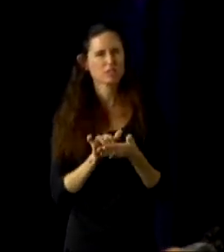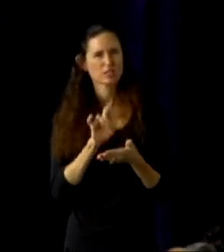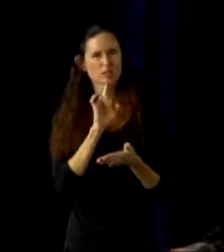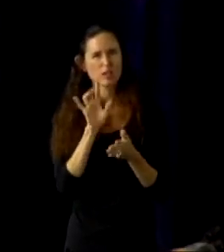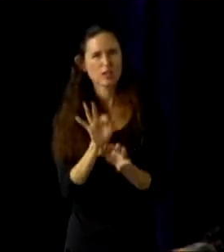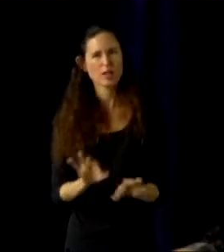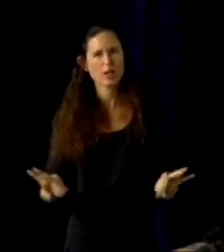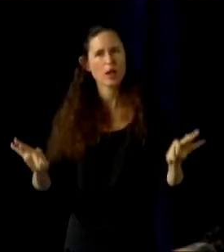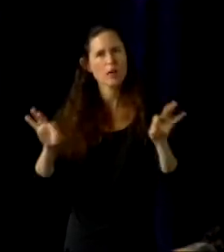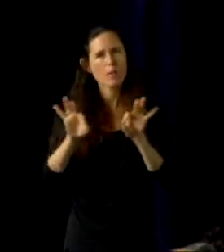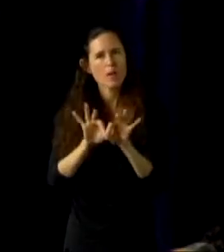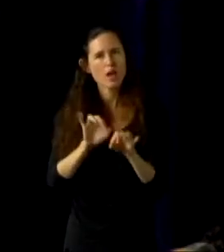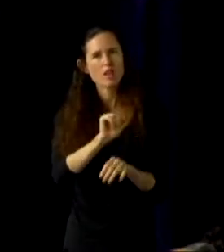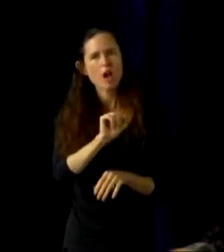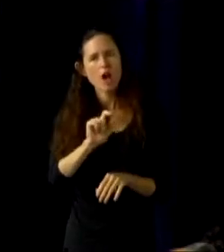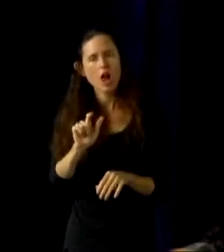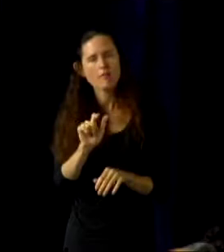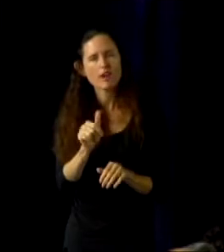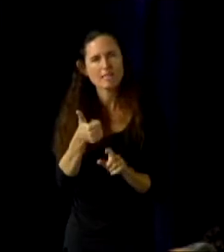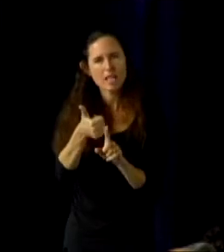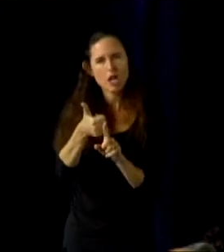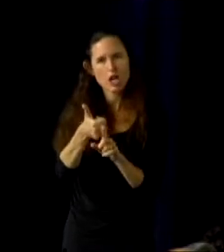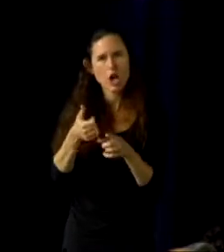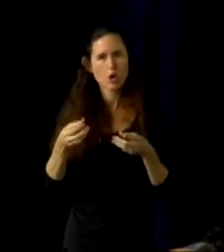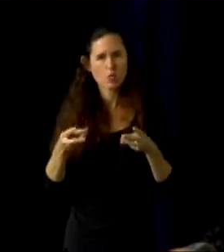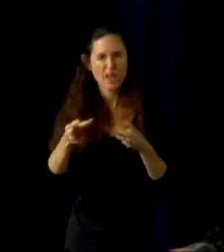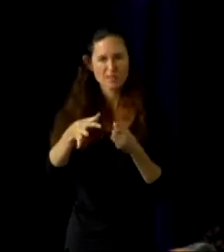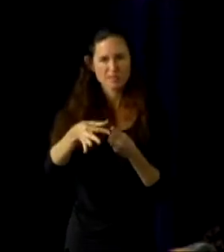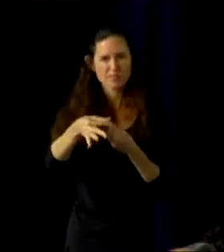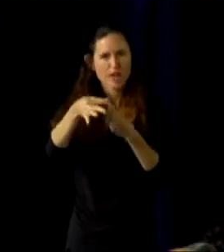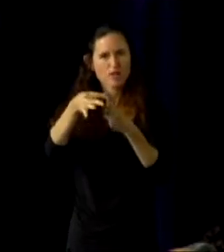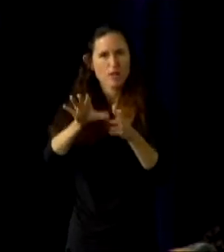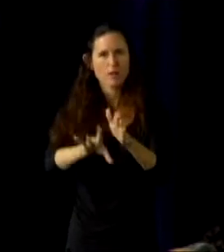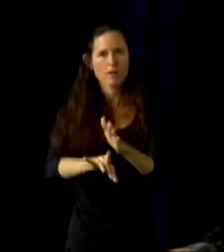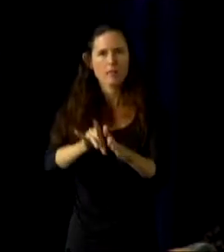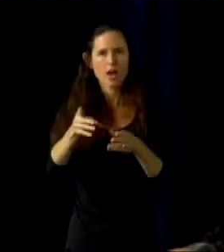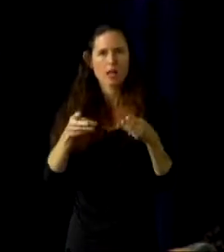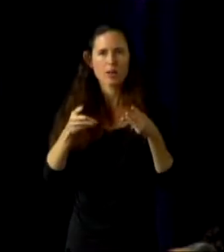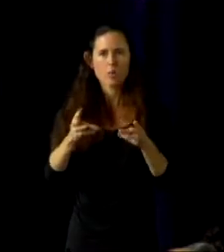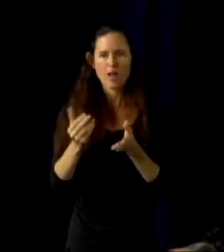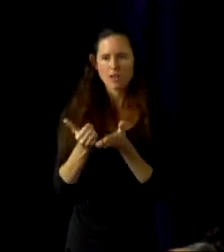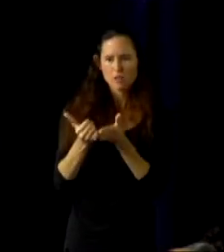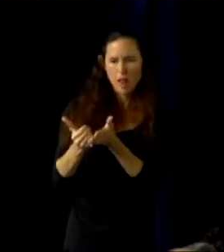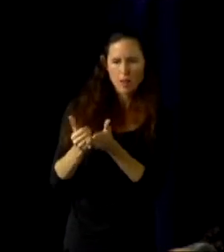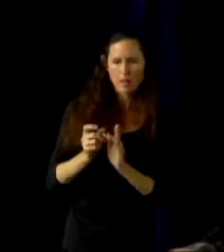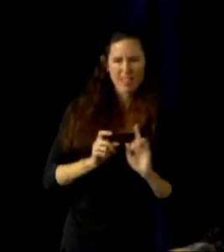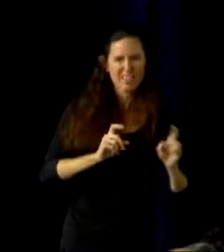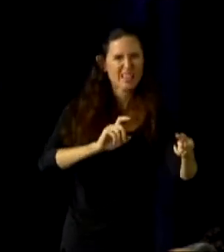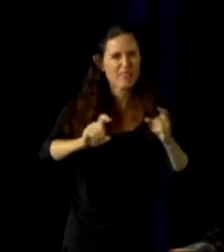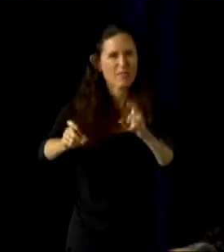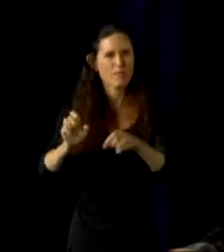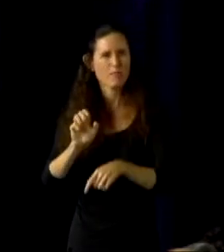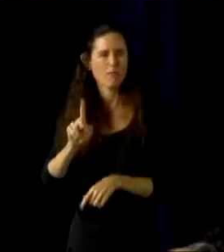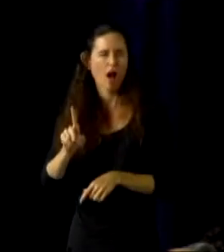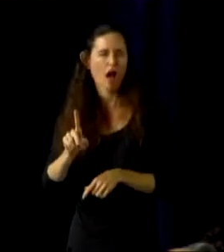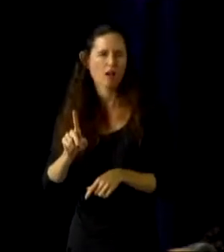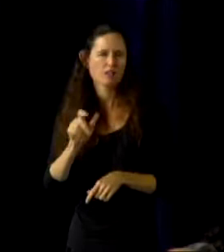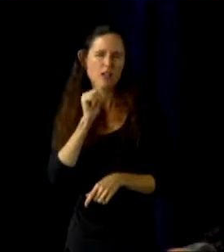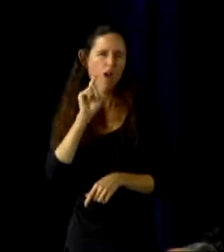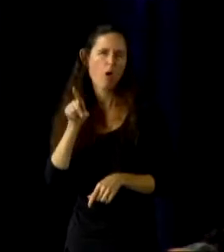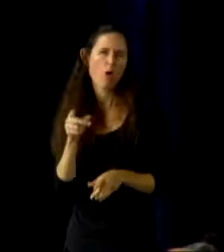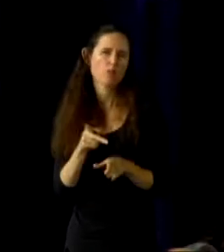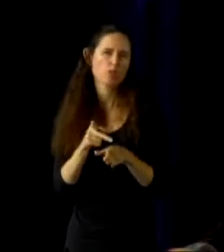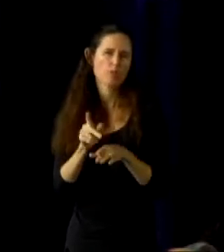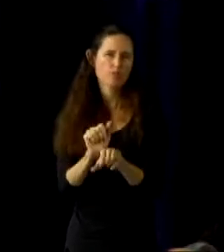all of us in our own ways, in whatever way you find that to be, find a way to give back beyond the professional work that you're otherwise